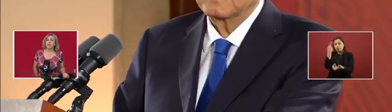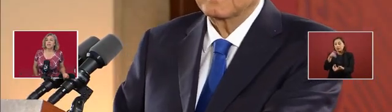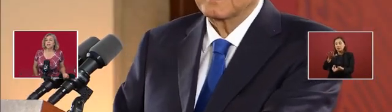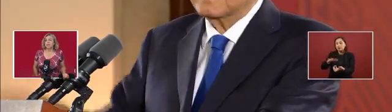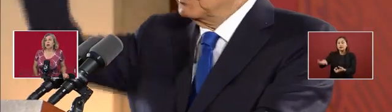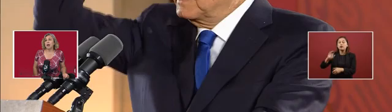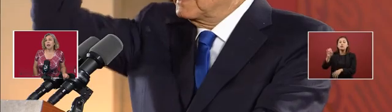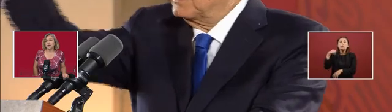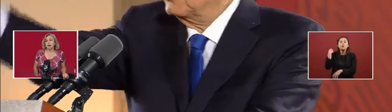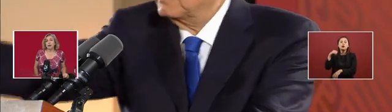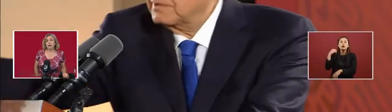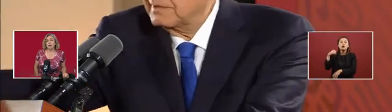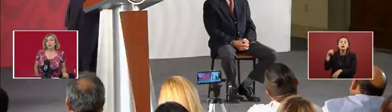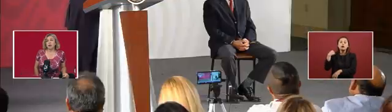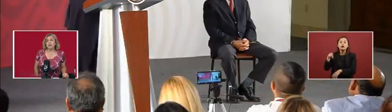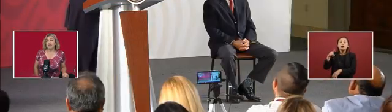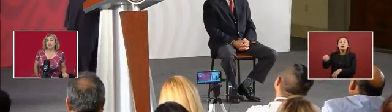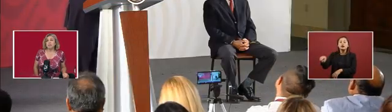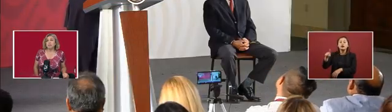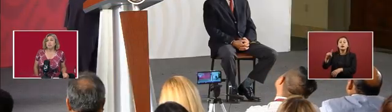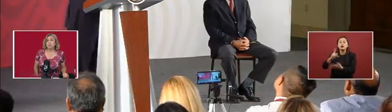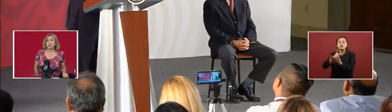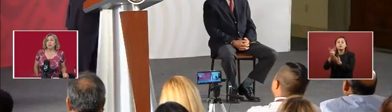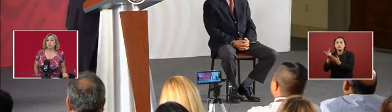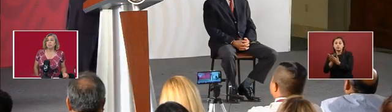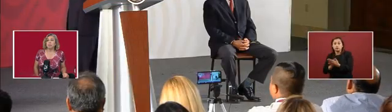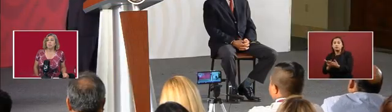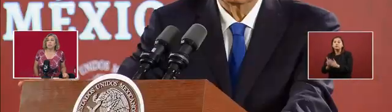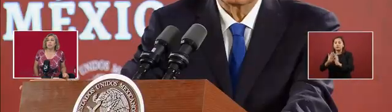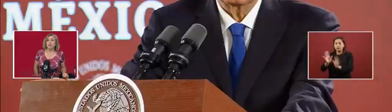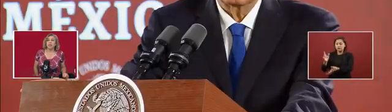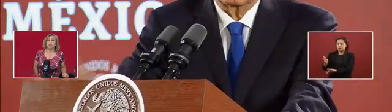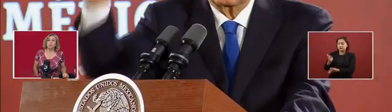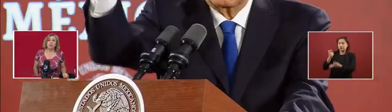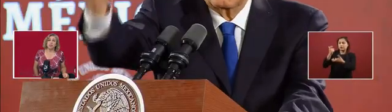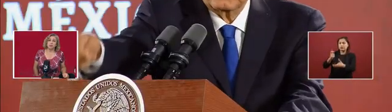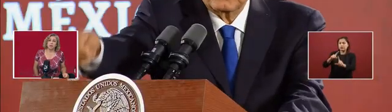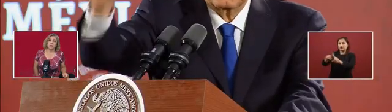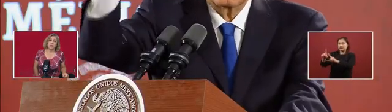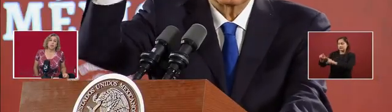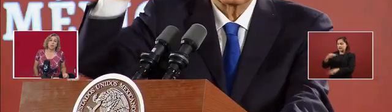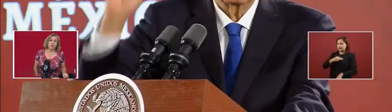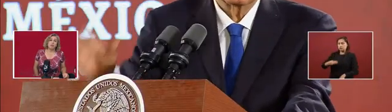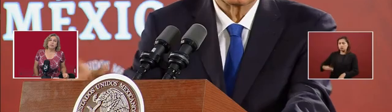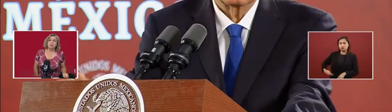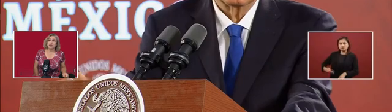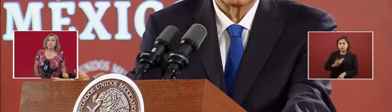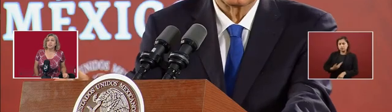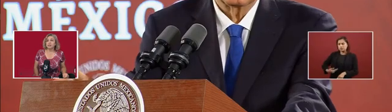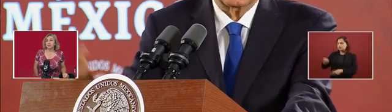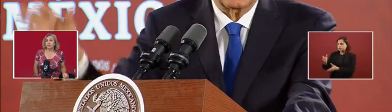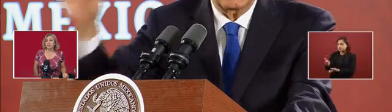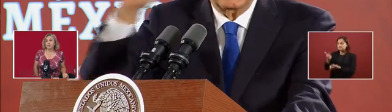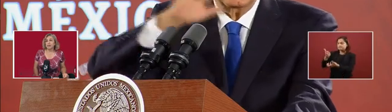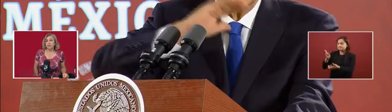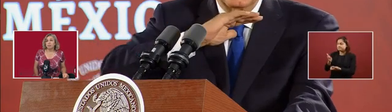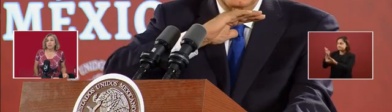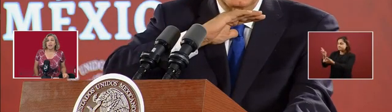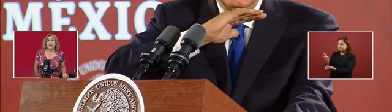uso de part empresas of it is extranjeras. going to be ¿Estaría used usted en by esa disposición, outside señor presidente? Muchas gracias. foreign companies. Yes, it's a